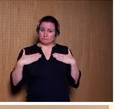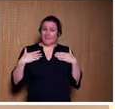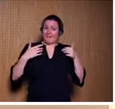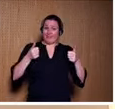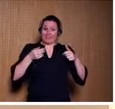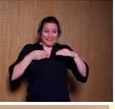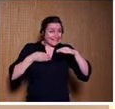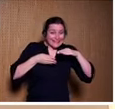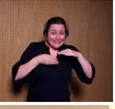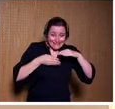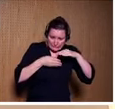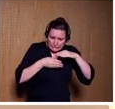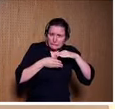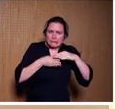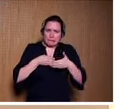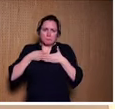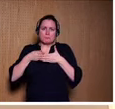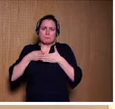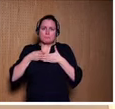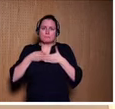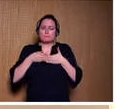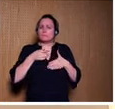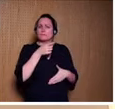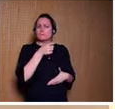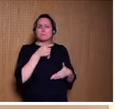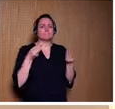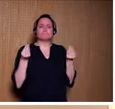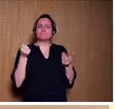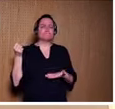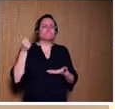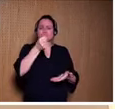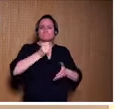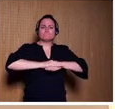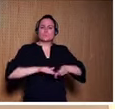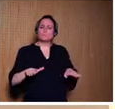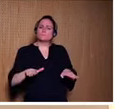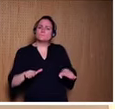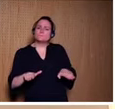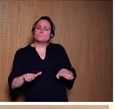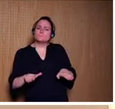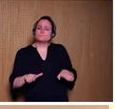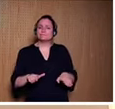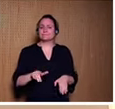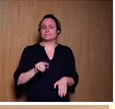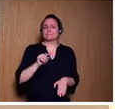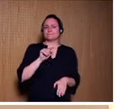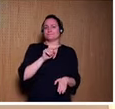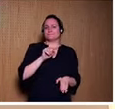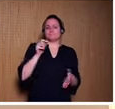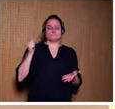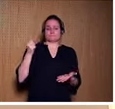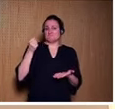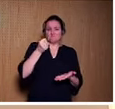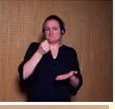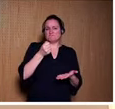these services have been cut because they fund reproductive sexual health services. They've been cut